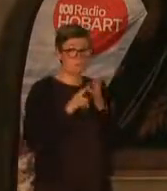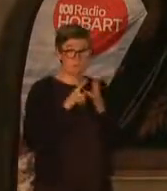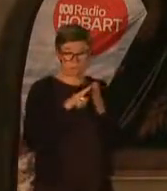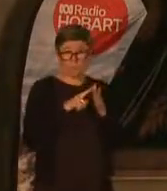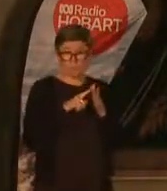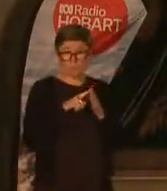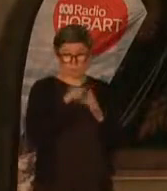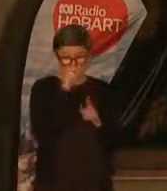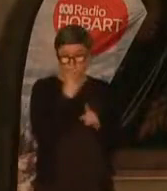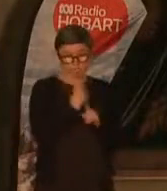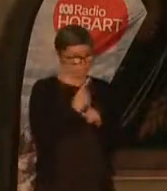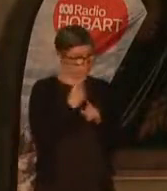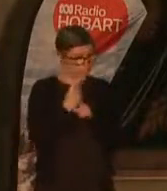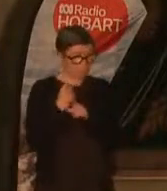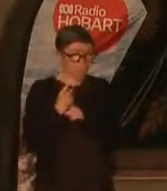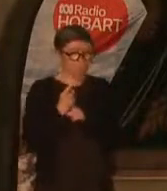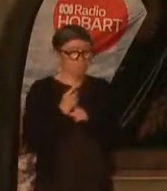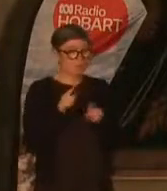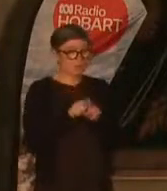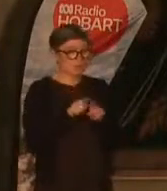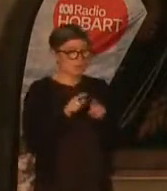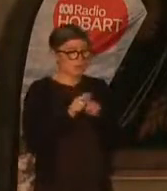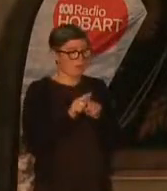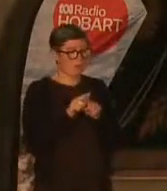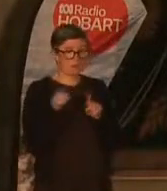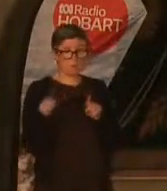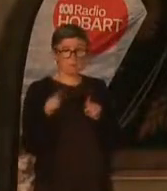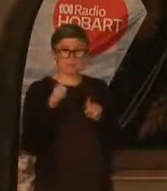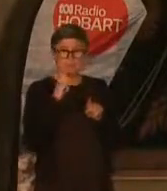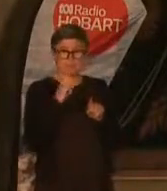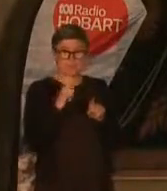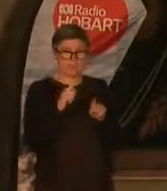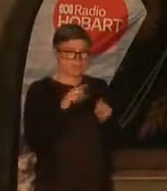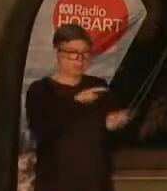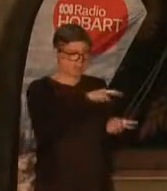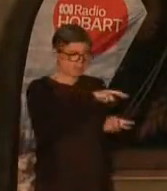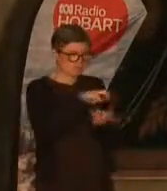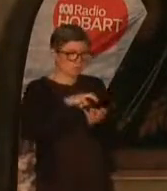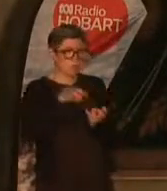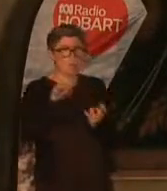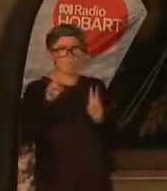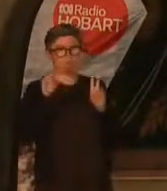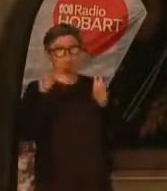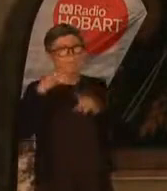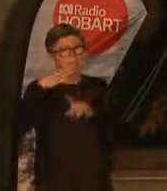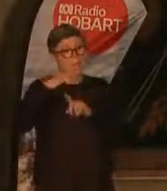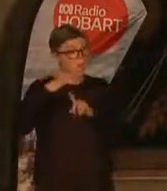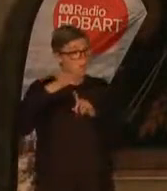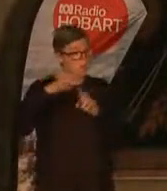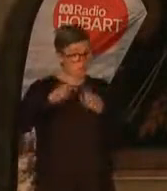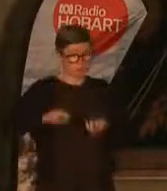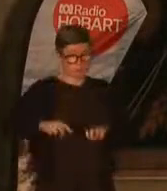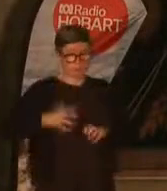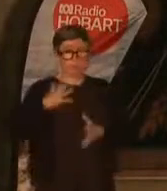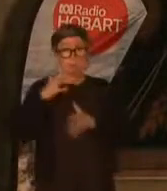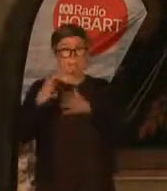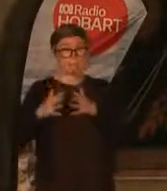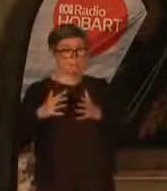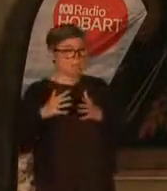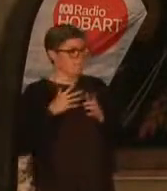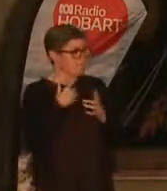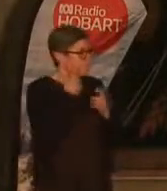to this extraction, what they call helicopter research, where you come in and you extract the knowledge